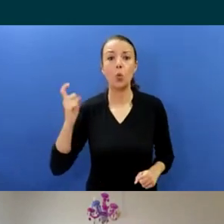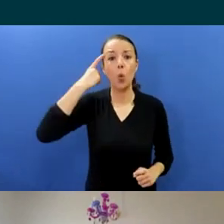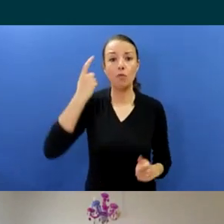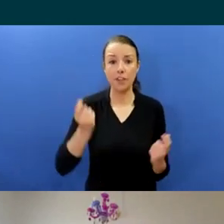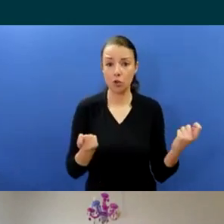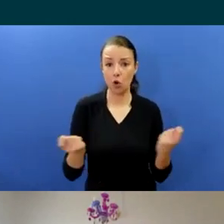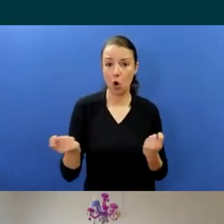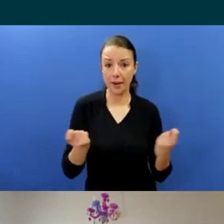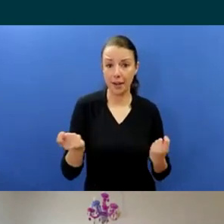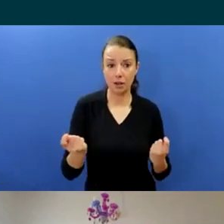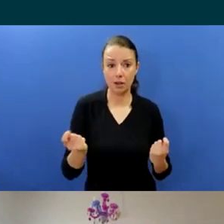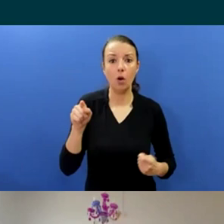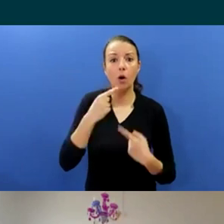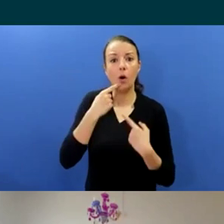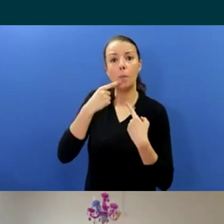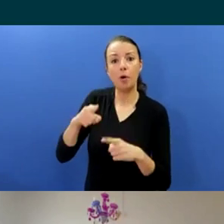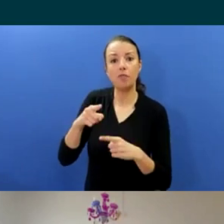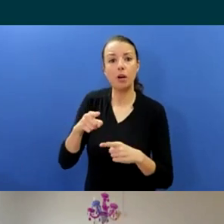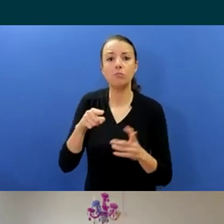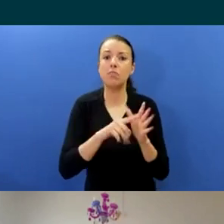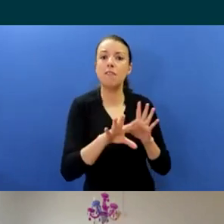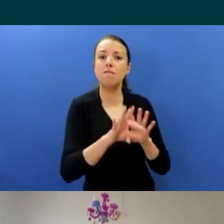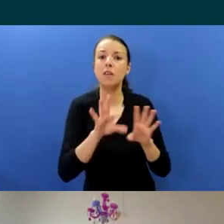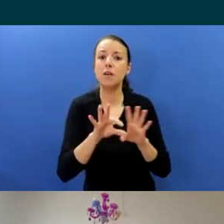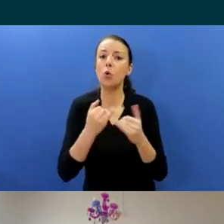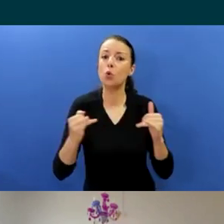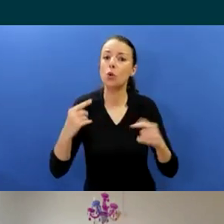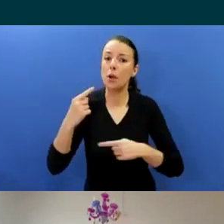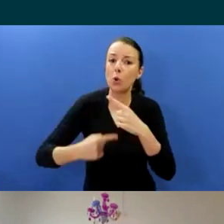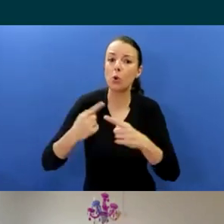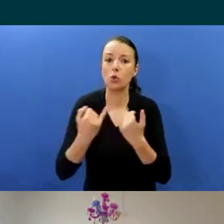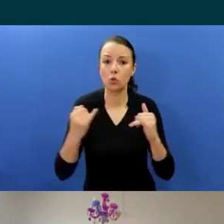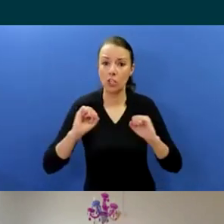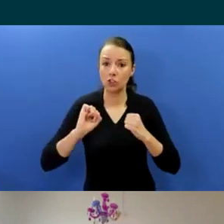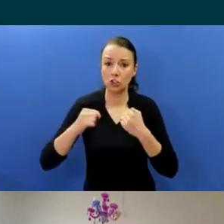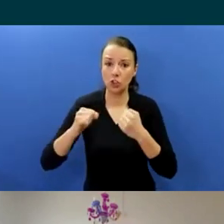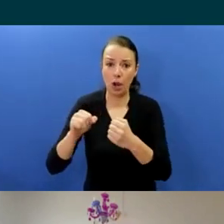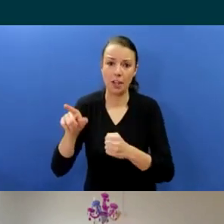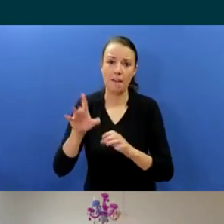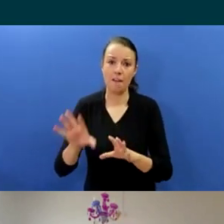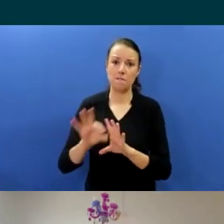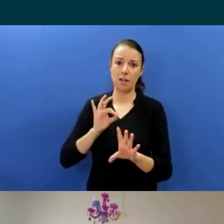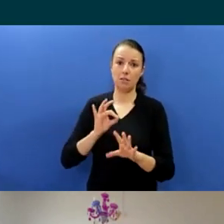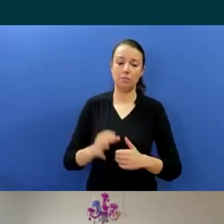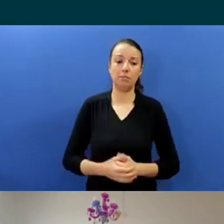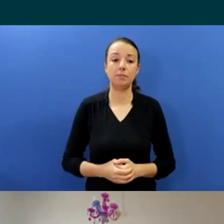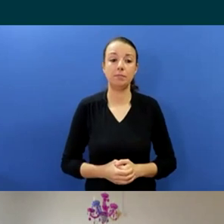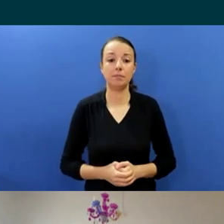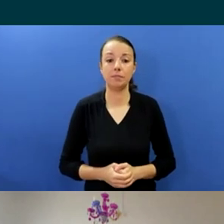will propose a detailed agenda to organization group, and we will discuss and validate the detailed